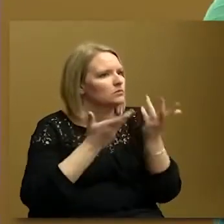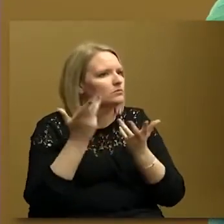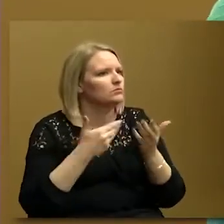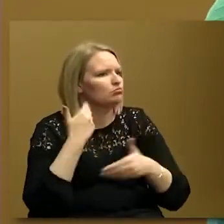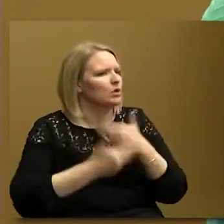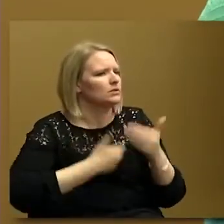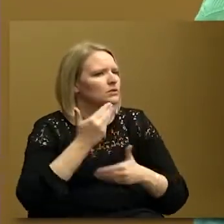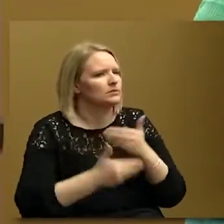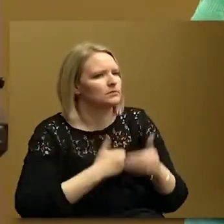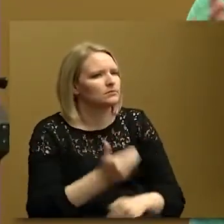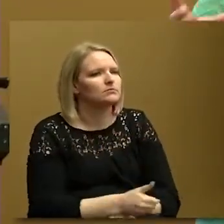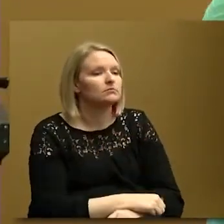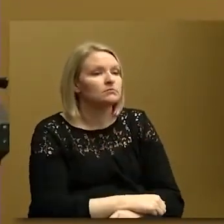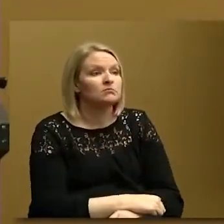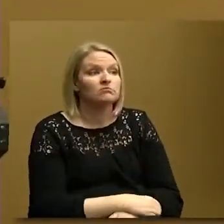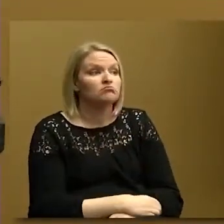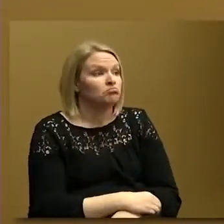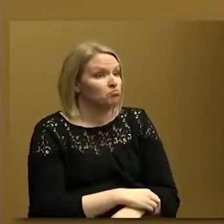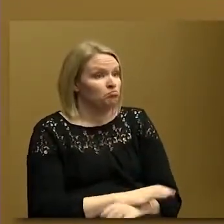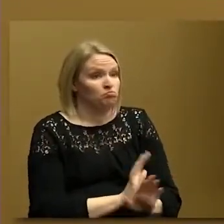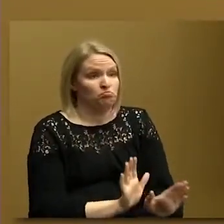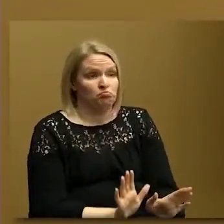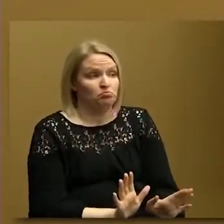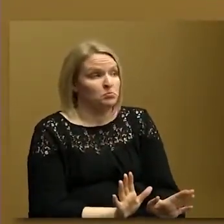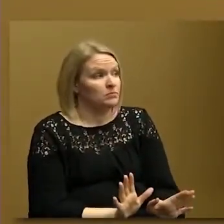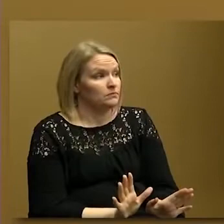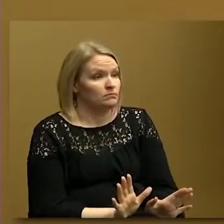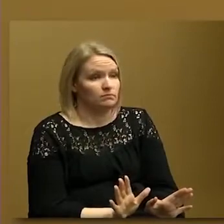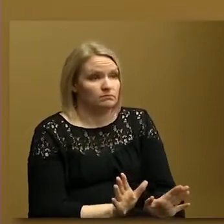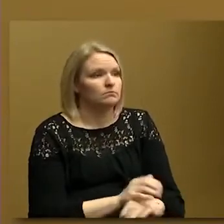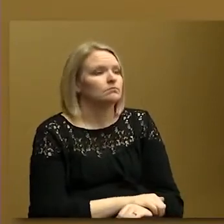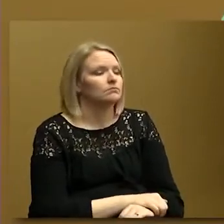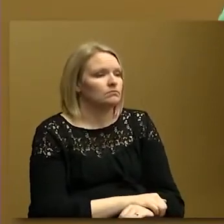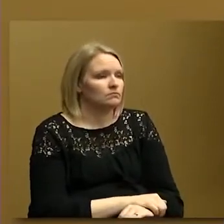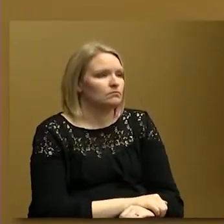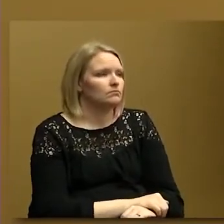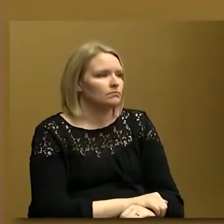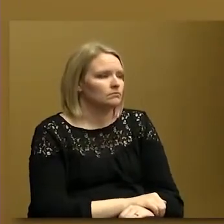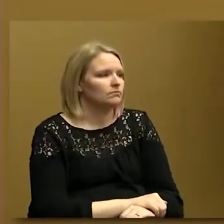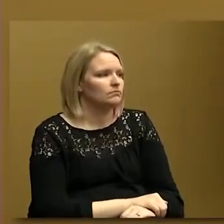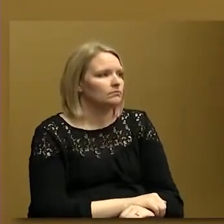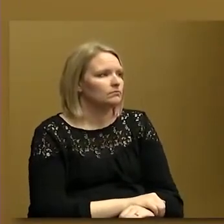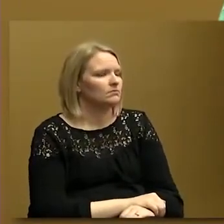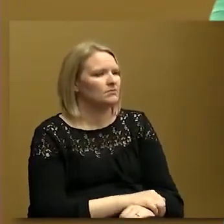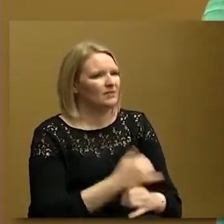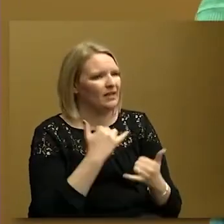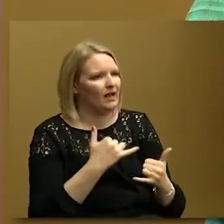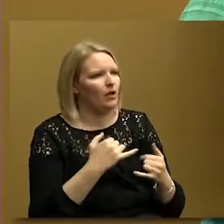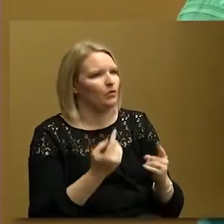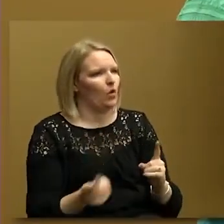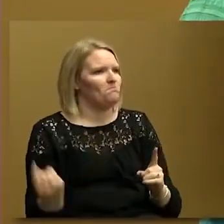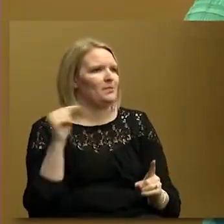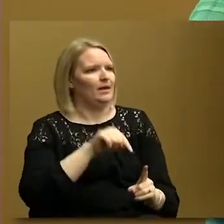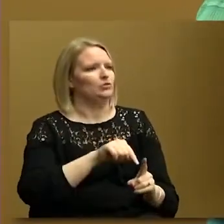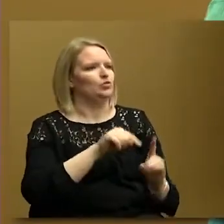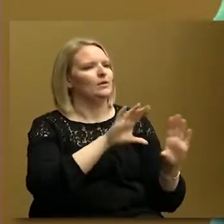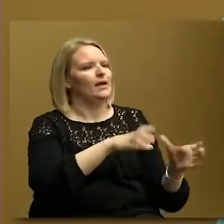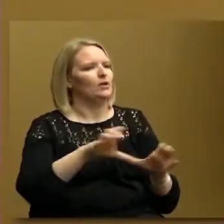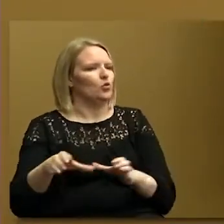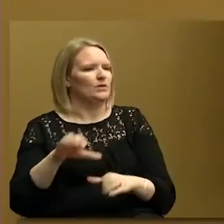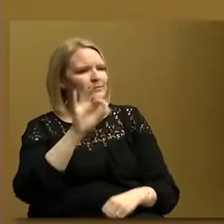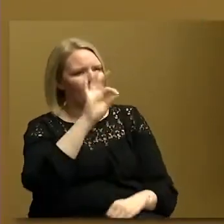Okay, so anything else? All right, so now I'm going to get back to the categories, the